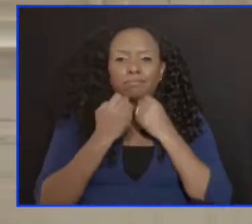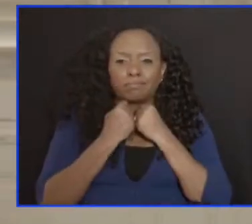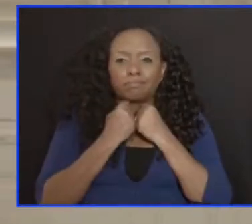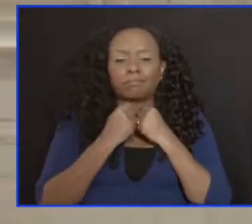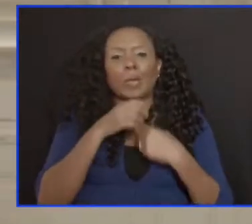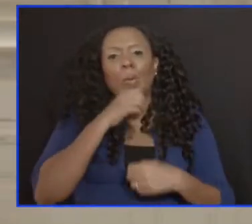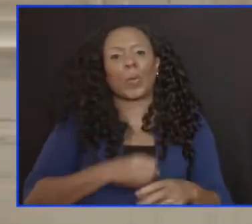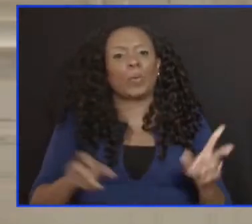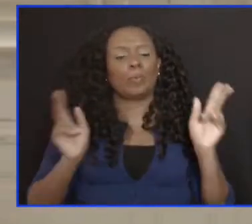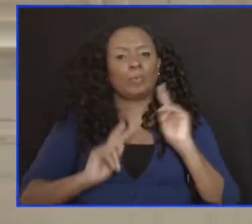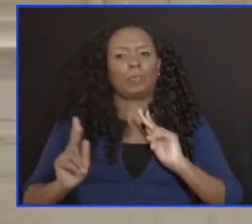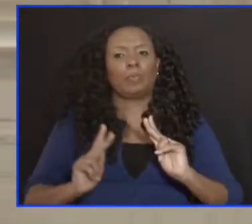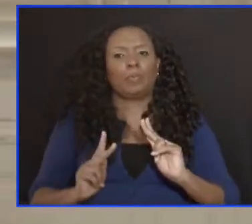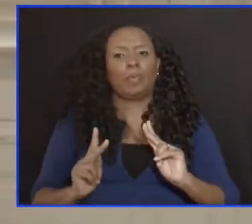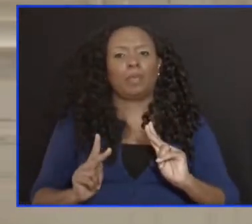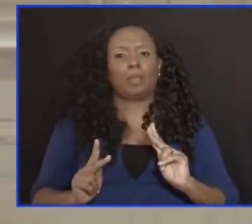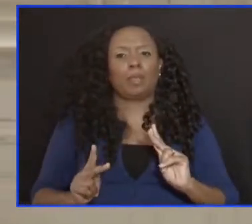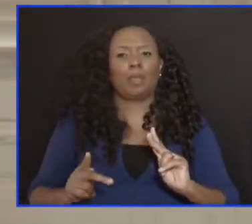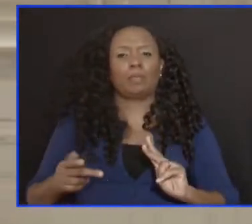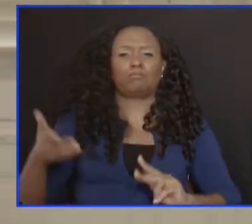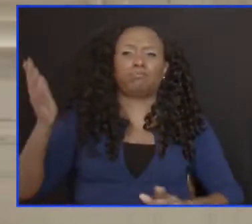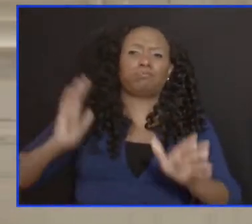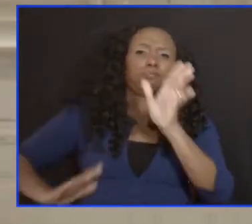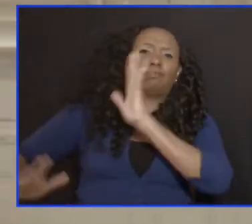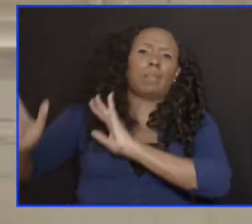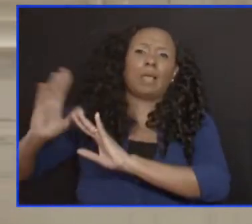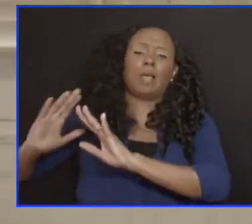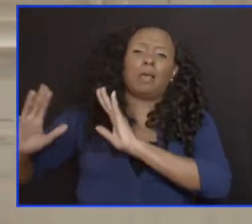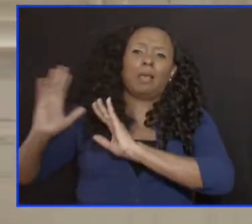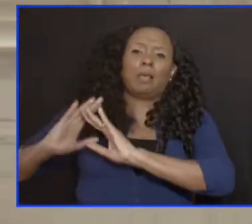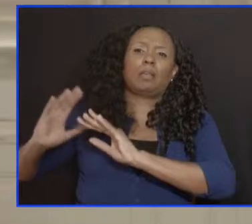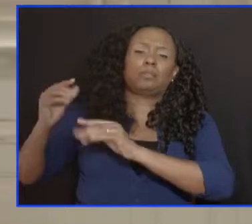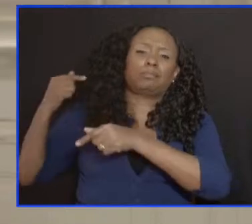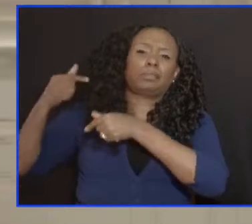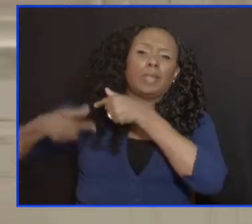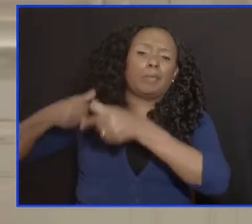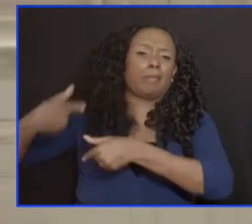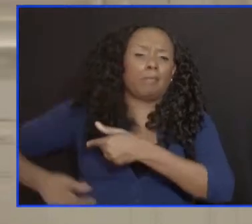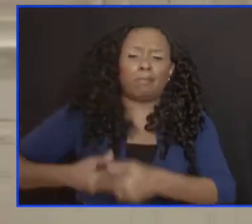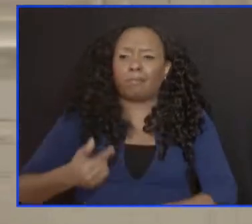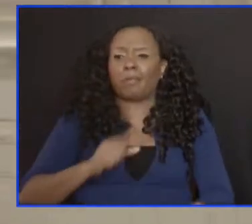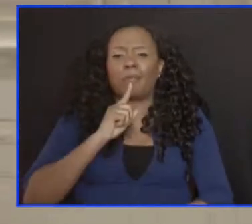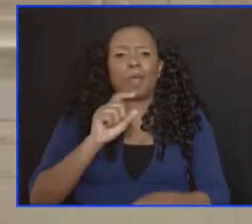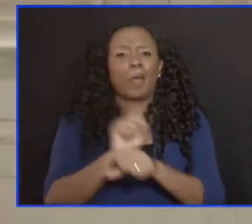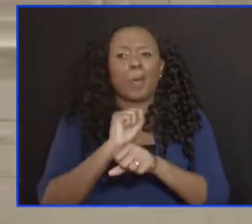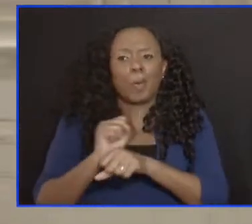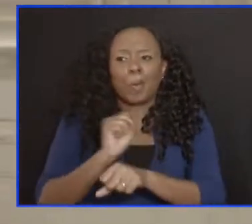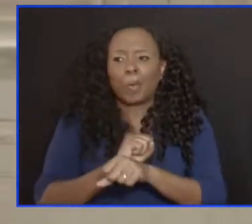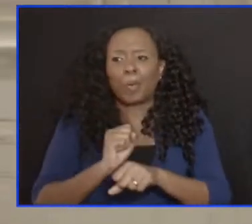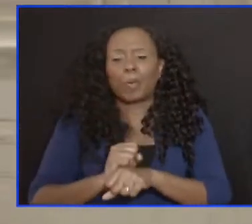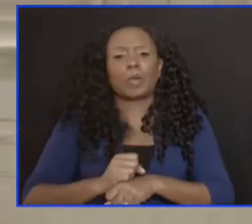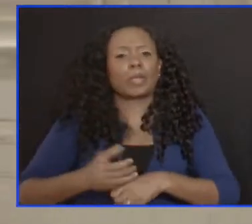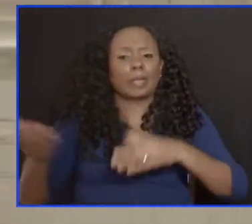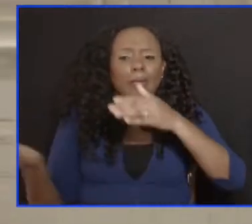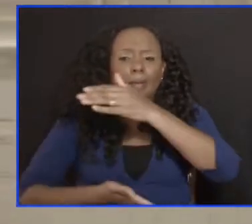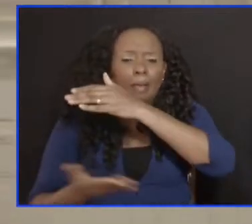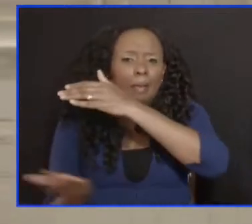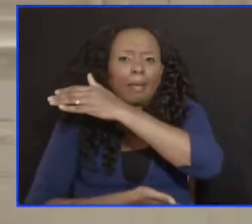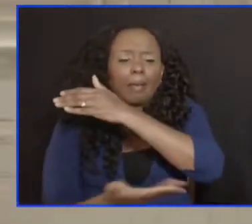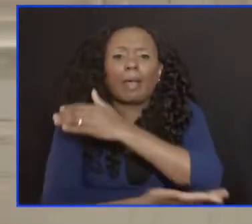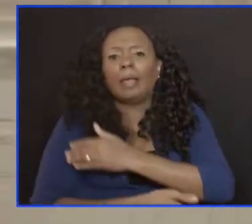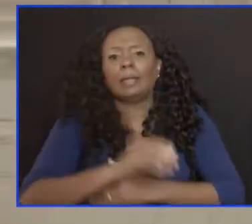have done a tremendous amount of work for this country, whether it be domestic work, cutting in the cane